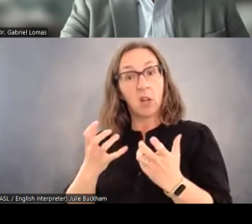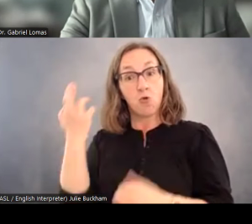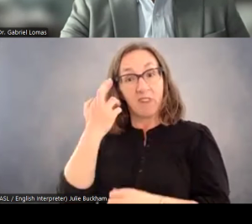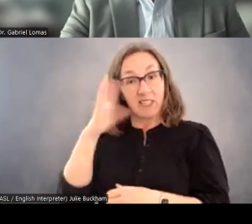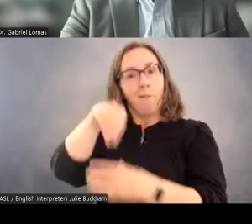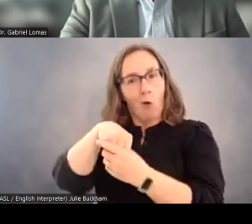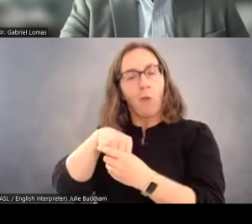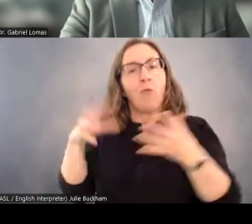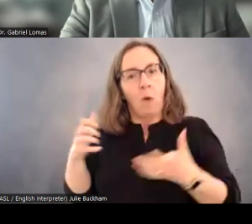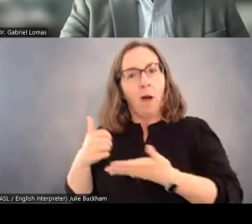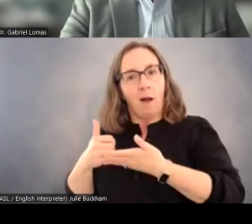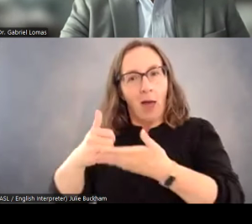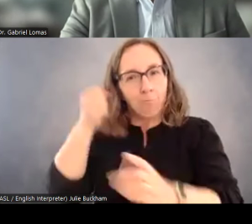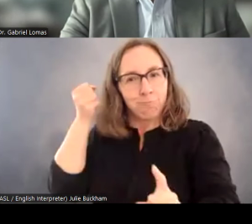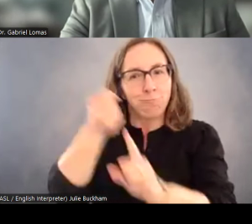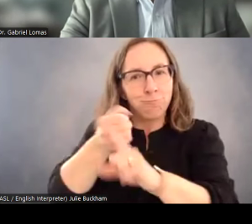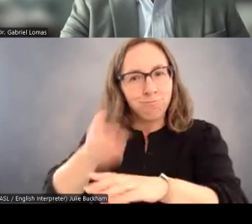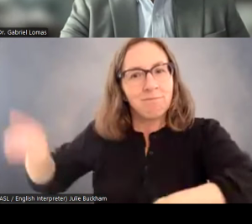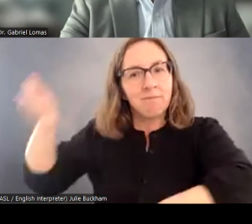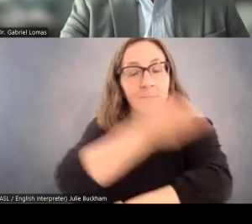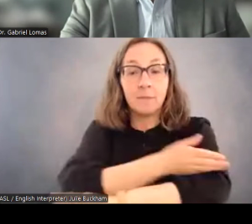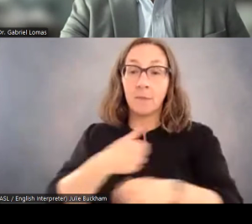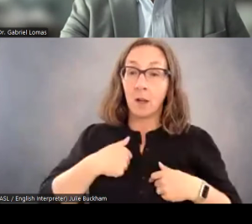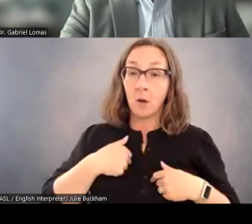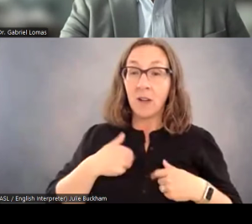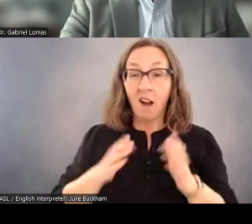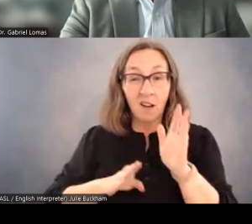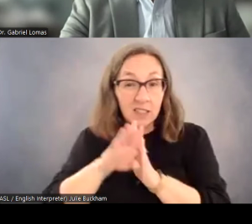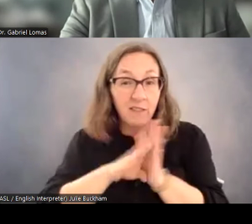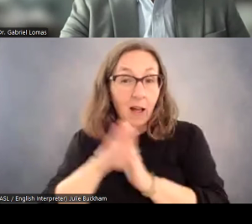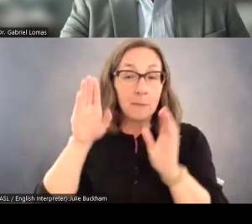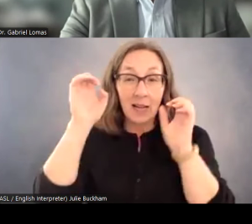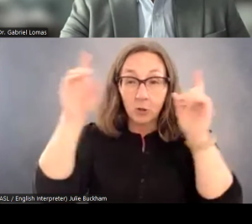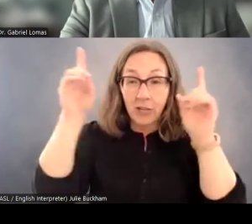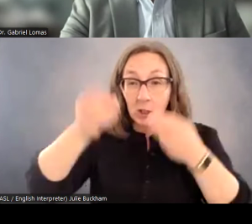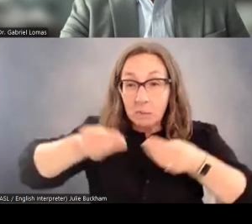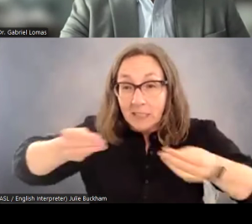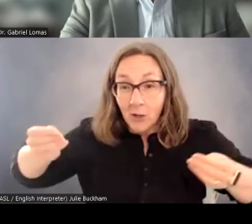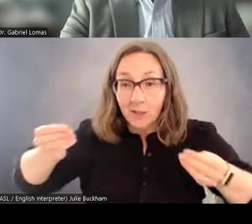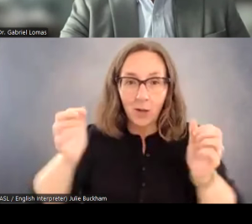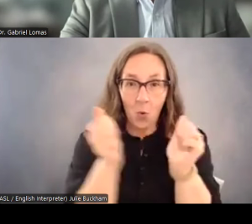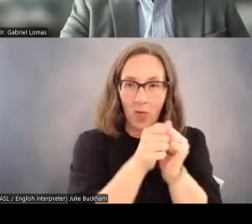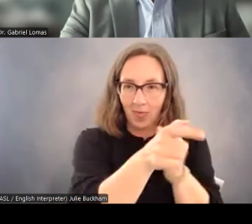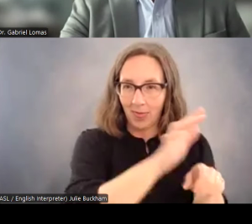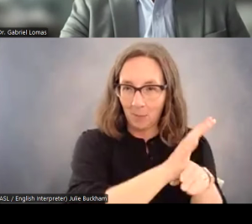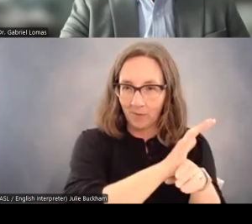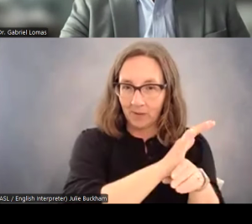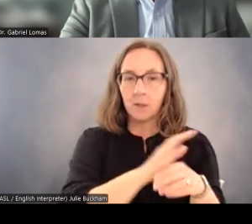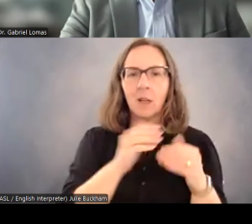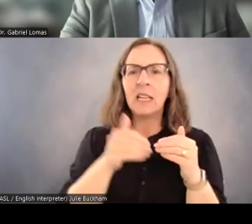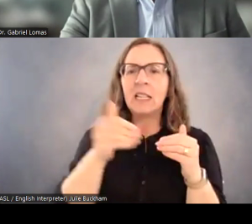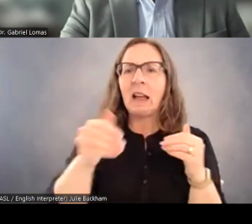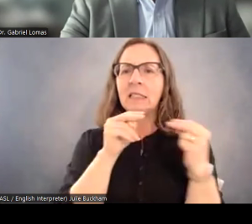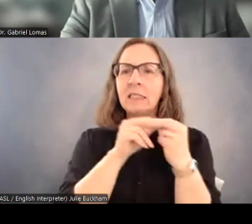film. We're working on educational materials that can accompany it. And if you go to the next slide, it shows some of the different